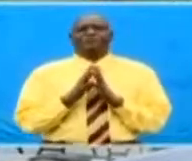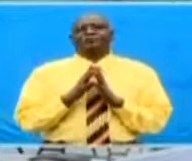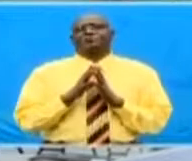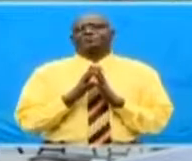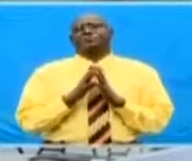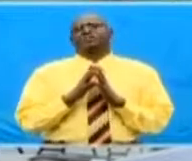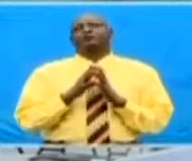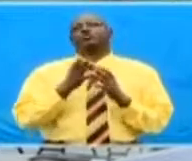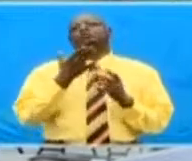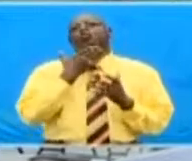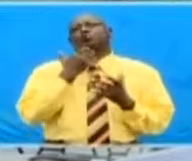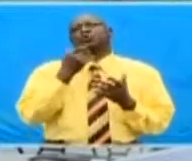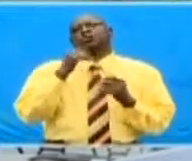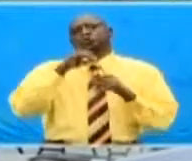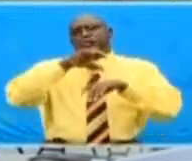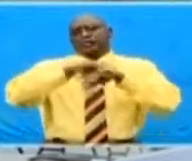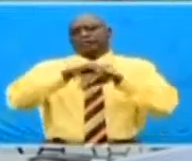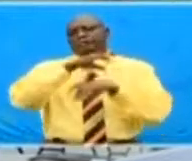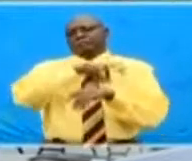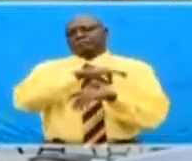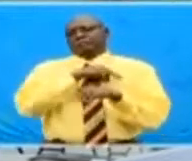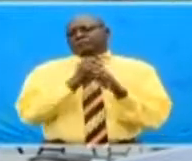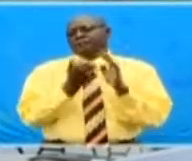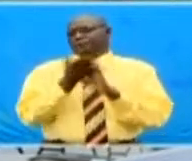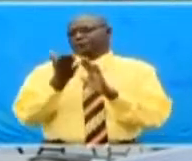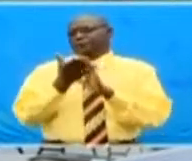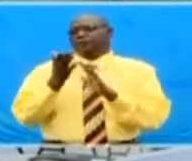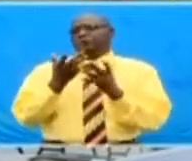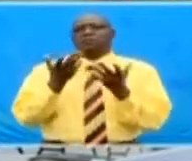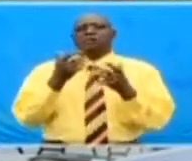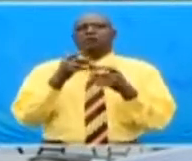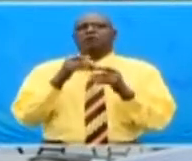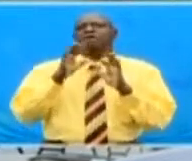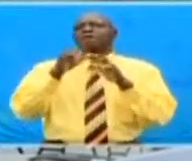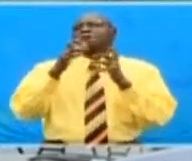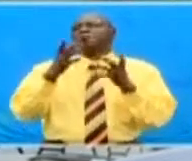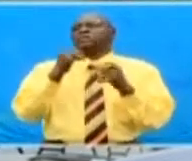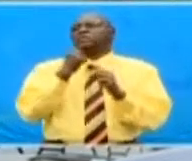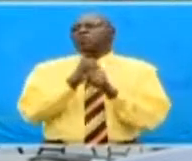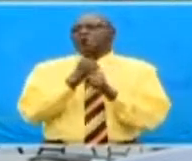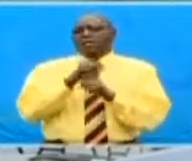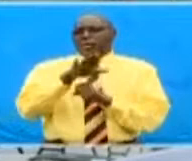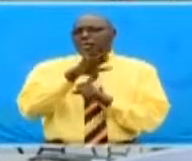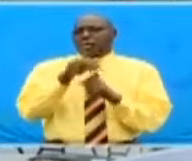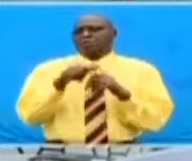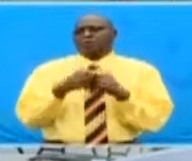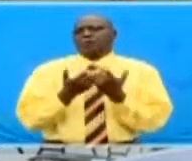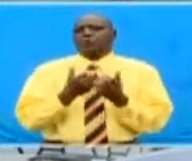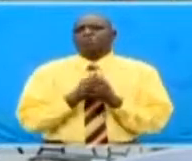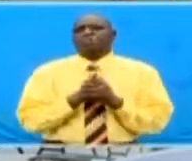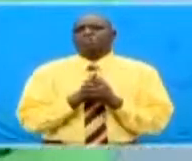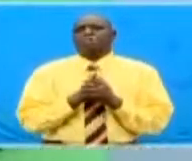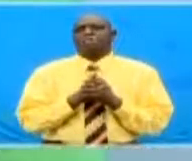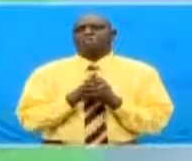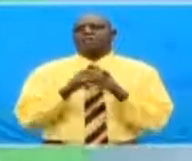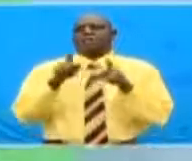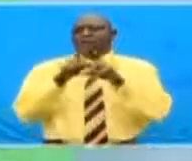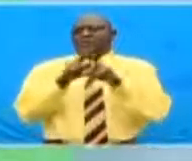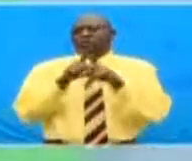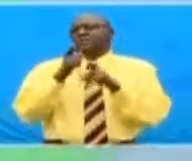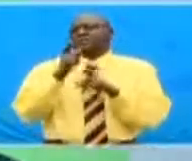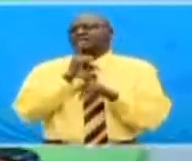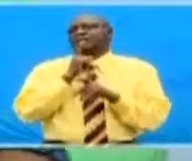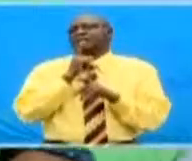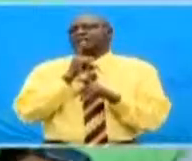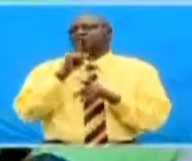get returns very quickly. How do farmers work around that? And she also talked about toxic chemicals.